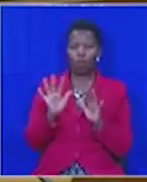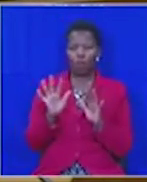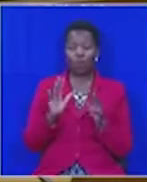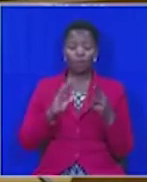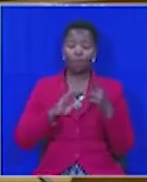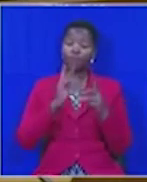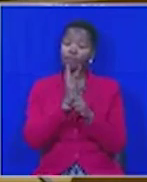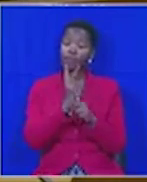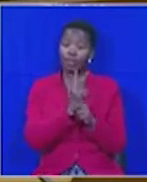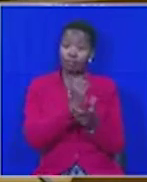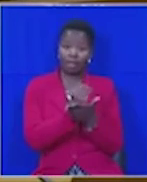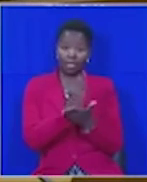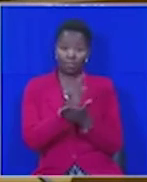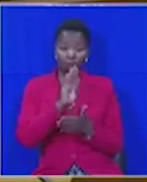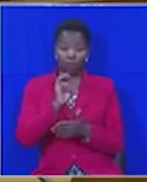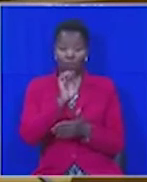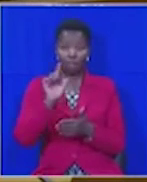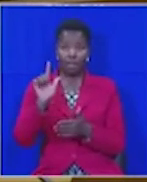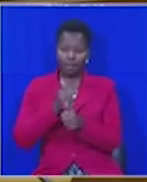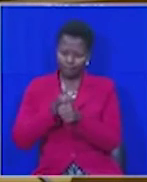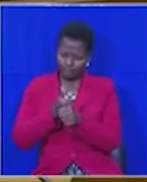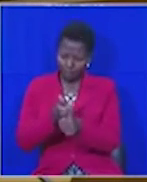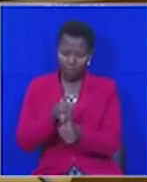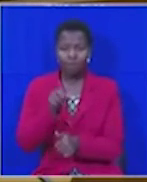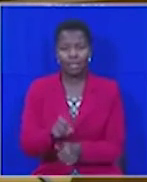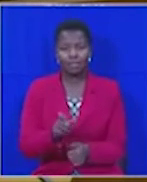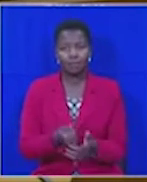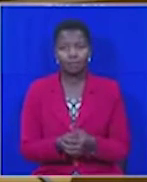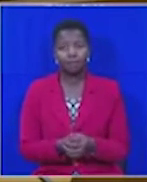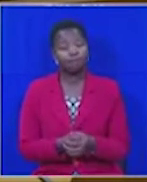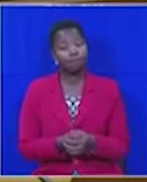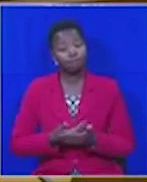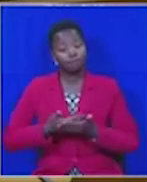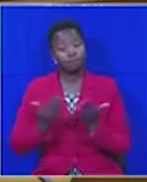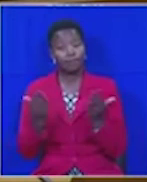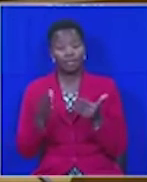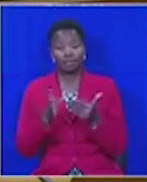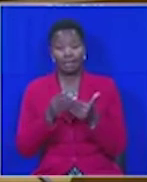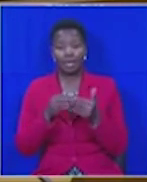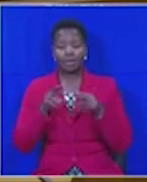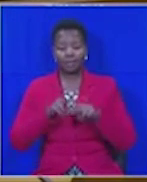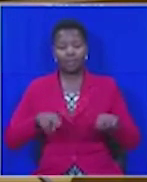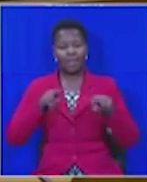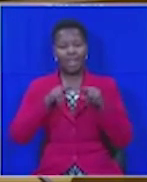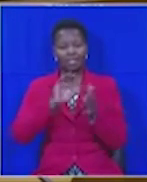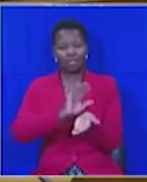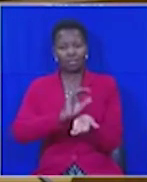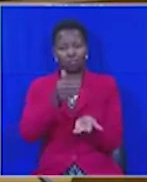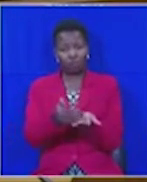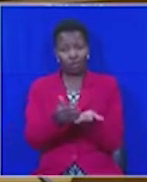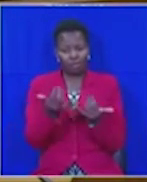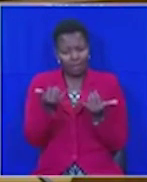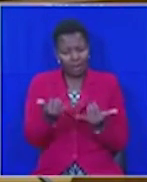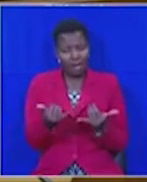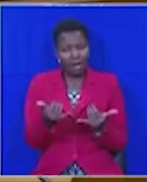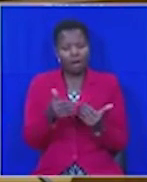the bill is actually enforceable. Members, the National Treasury has had to consult